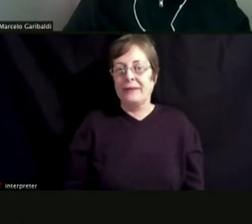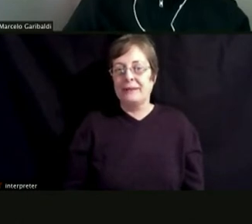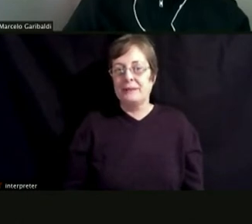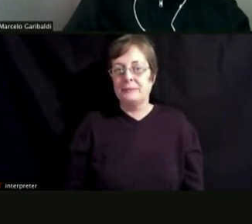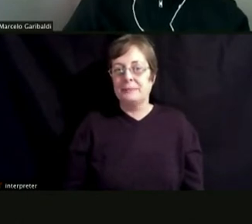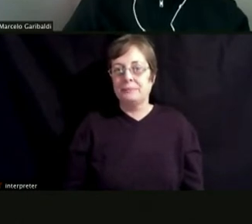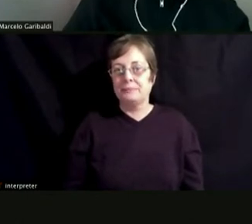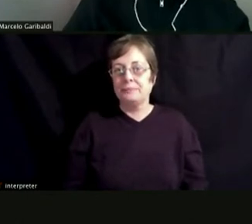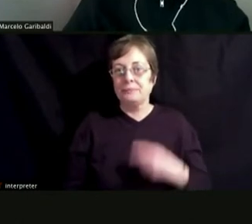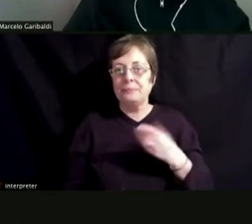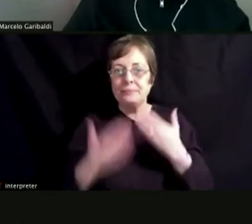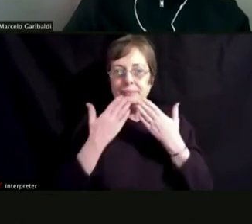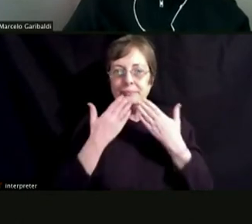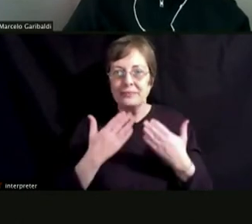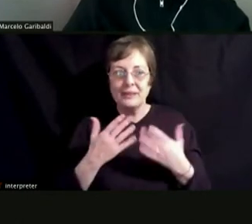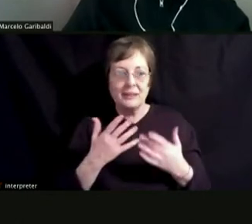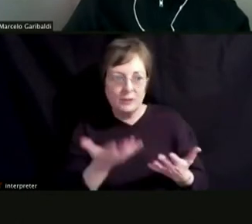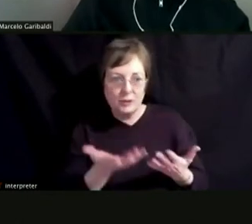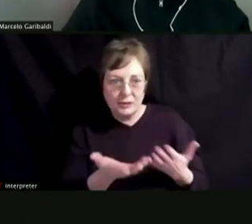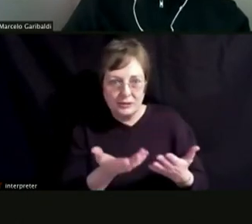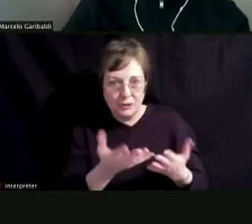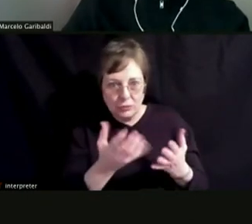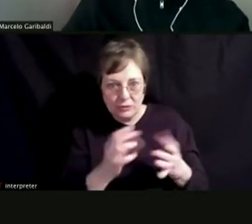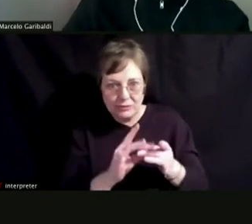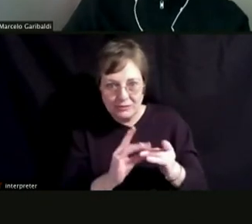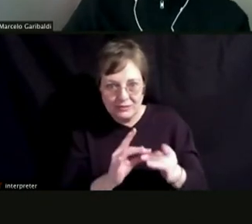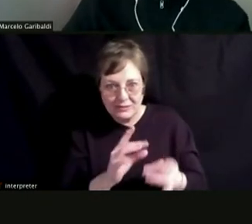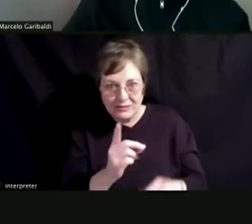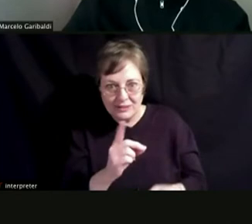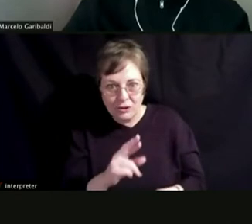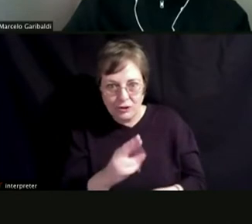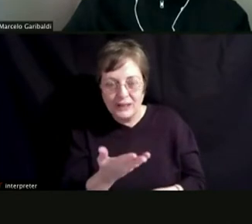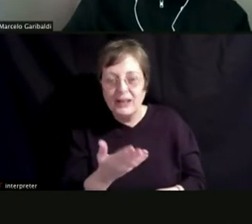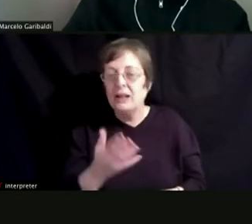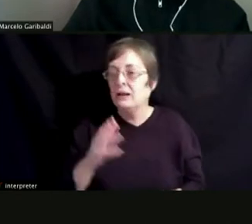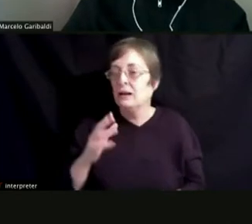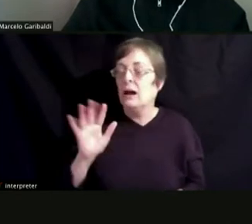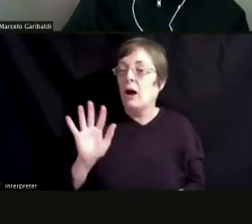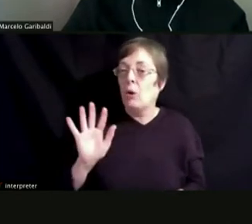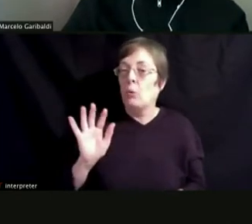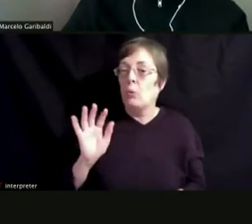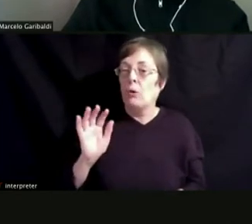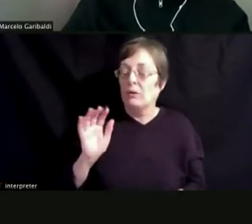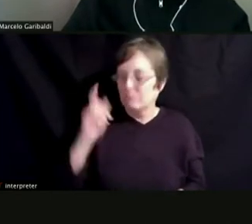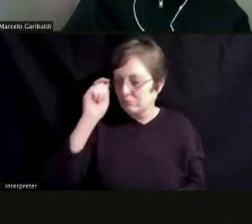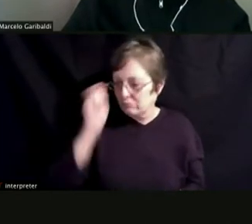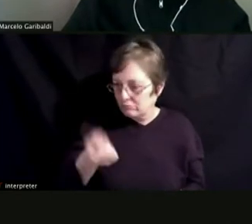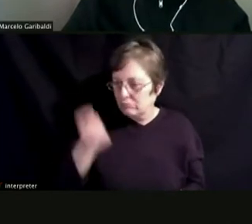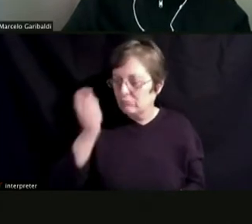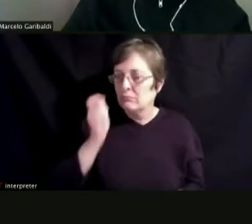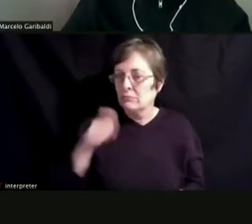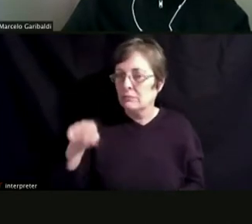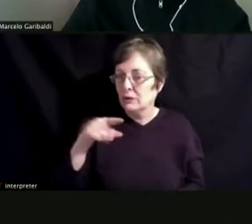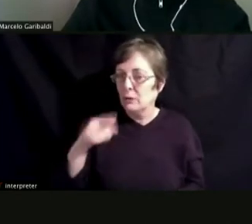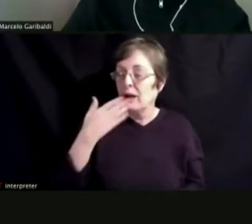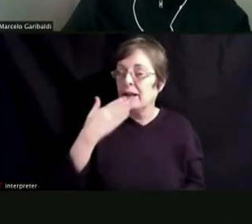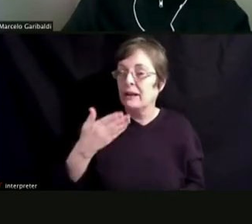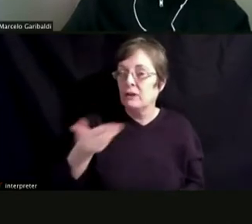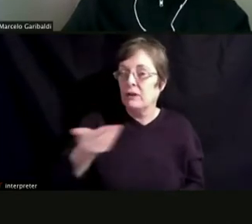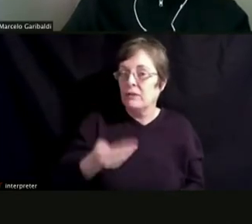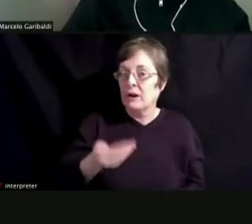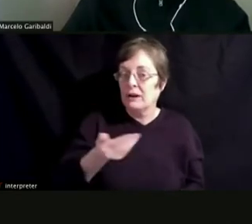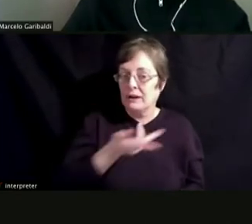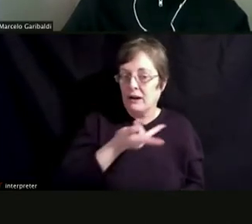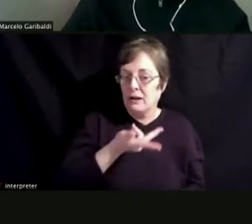Thank you all. Oh, sorry. Continue, Dr. Watkins. Hats off to you all. Thanks for inviting us. And I think the set of